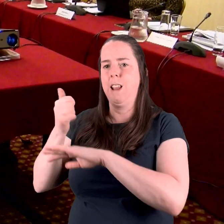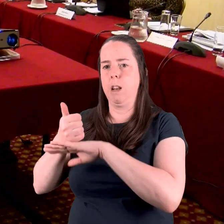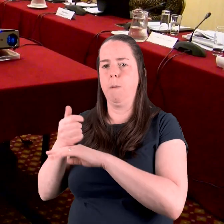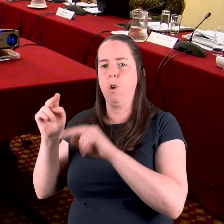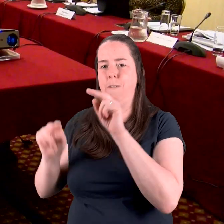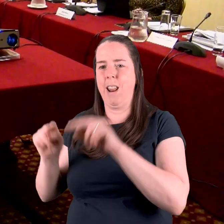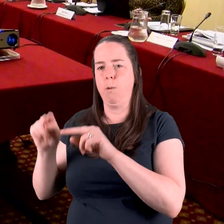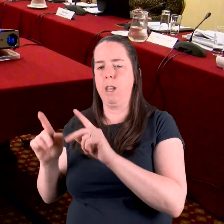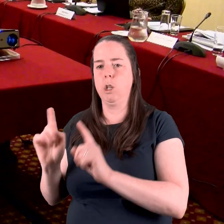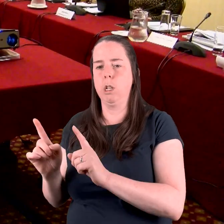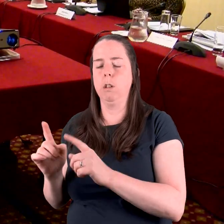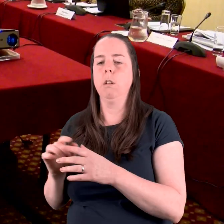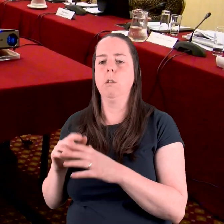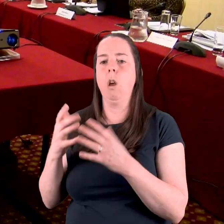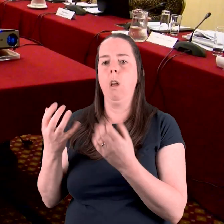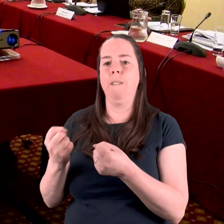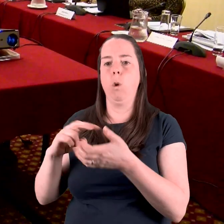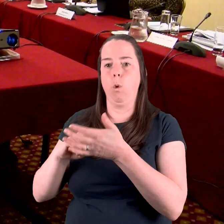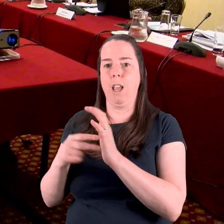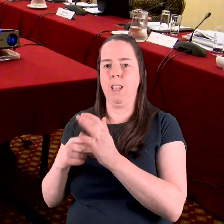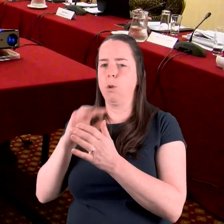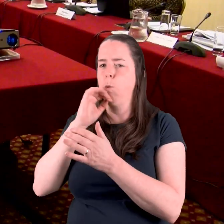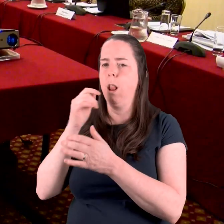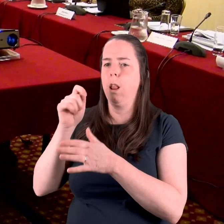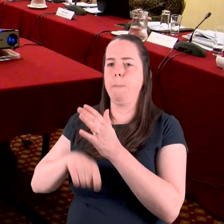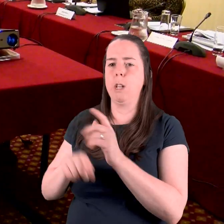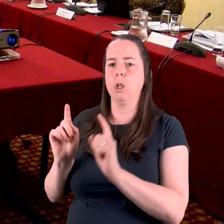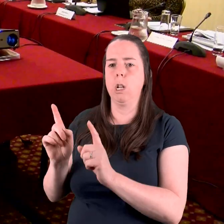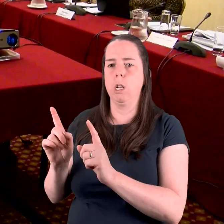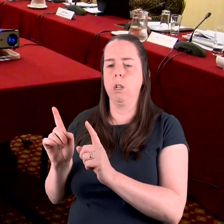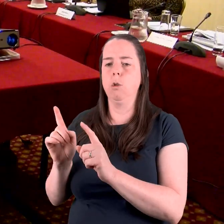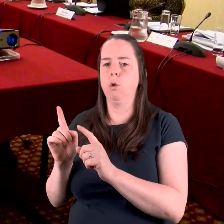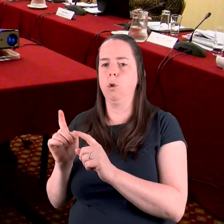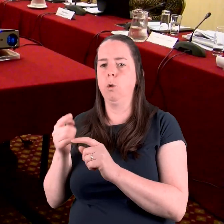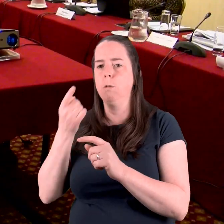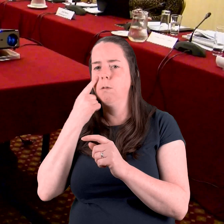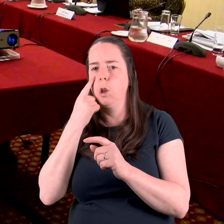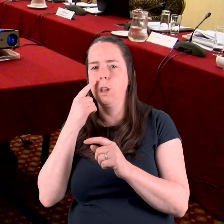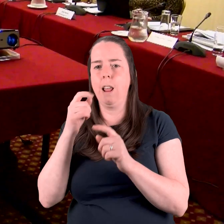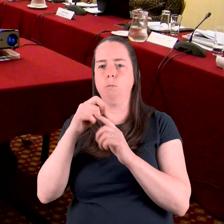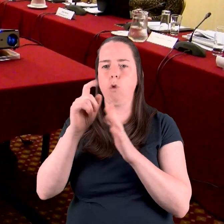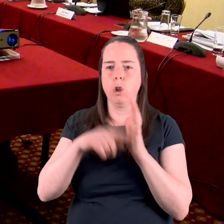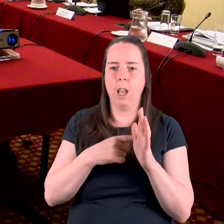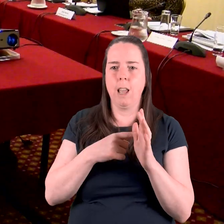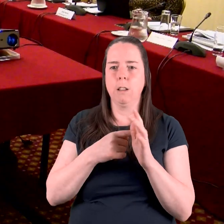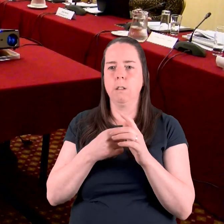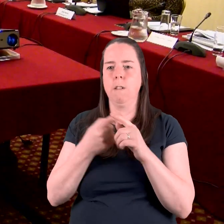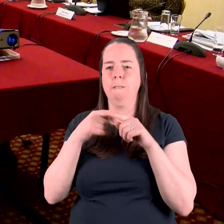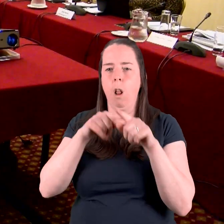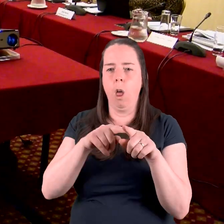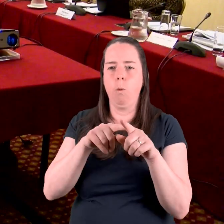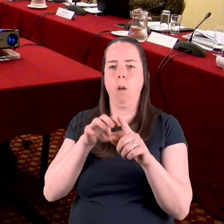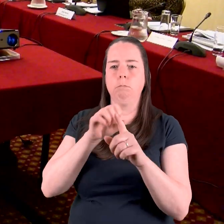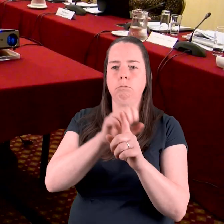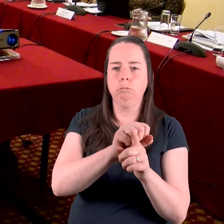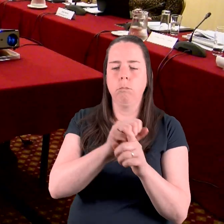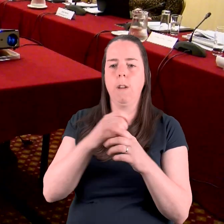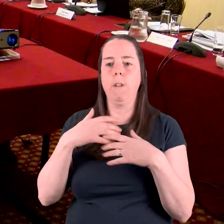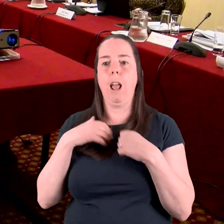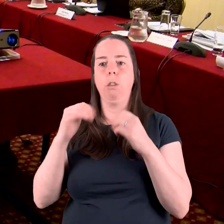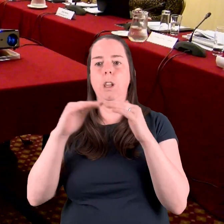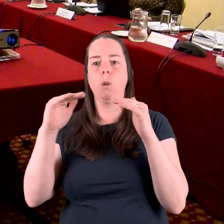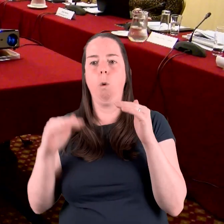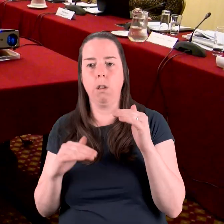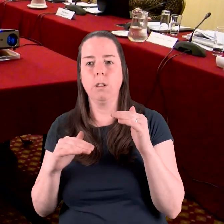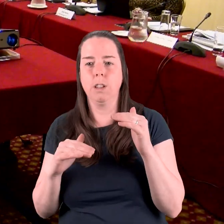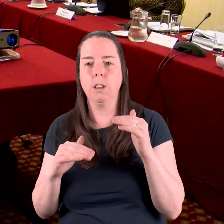set apart for evaluation for this. So there is an organization, we're going to commission an organization that will actually look at the whole project, follow up on some of those